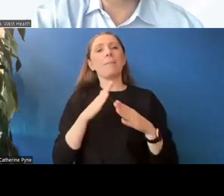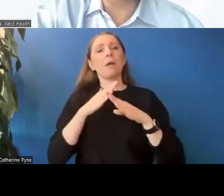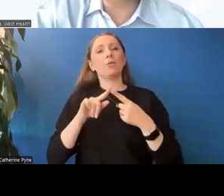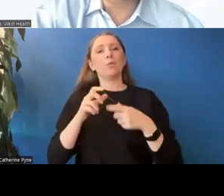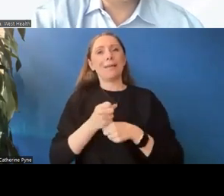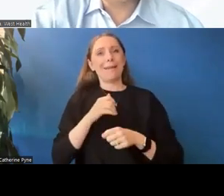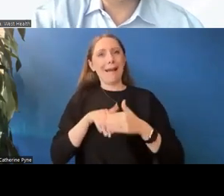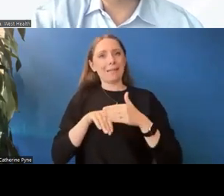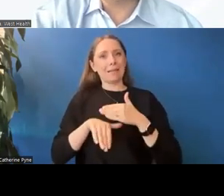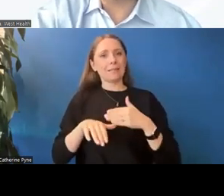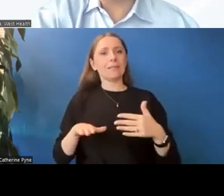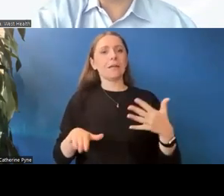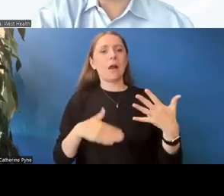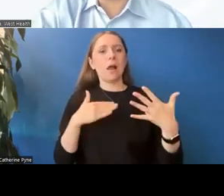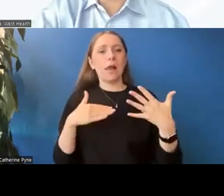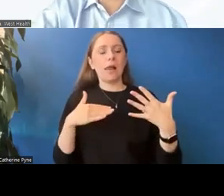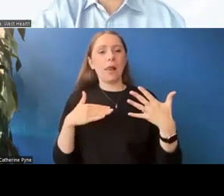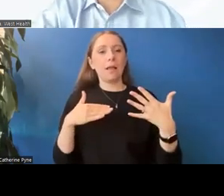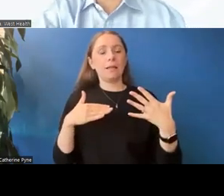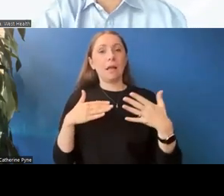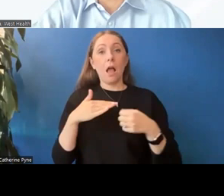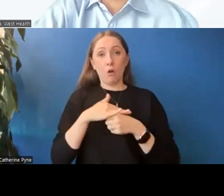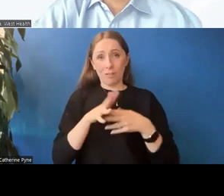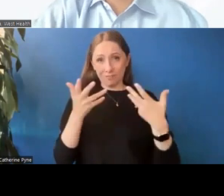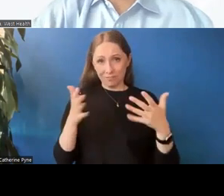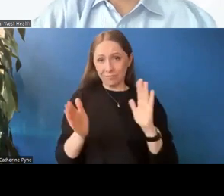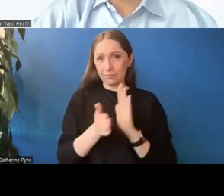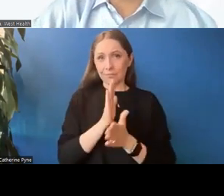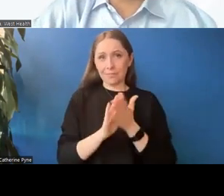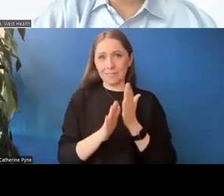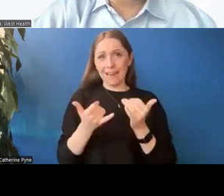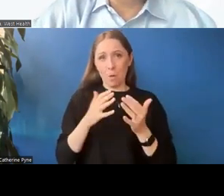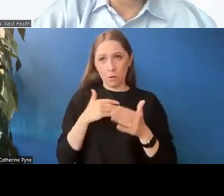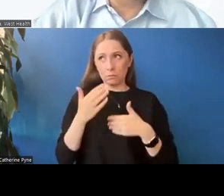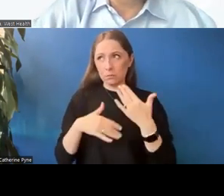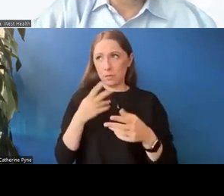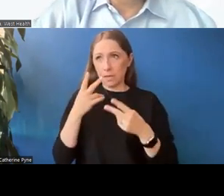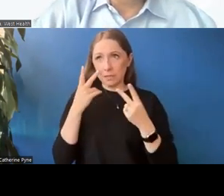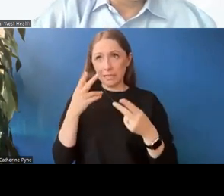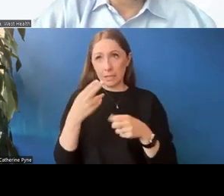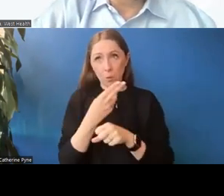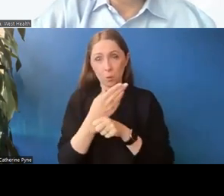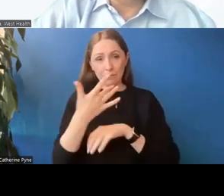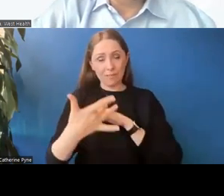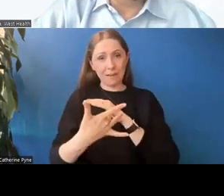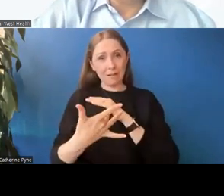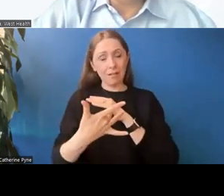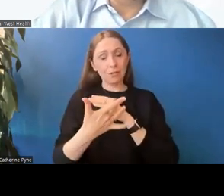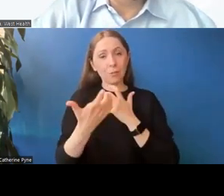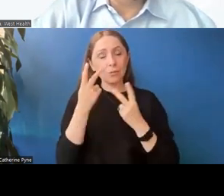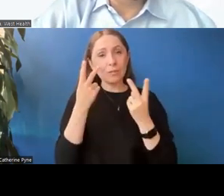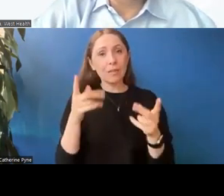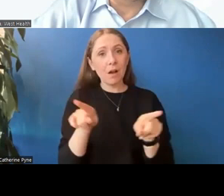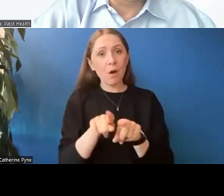to treatment. And then, coming out of COVID and with the sort of use of technology, we wanted to also see what is